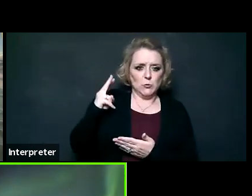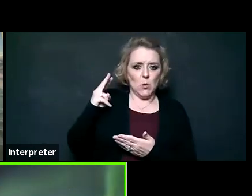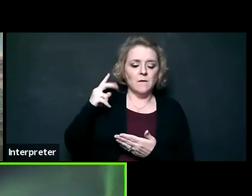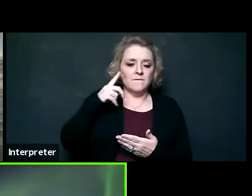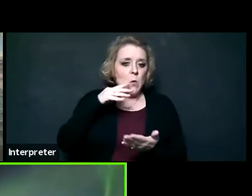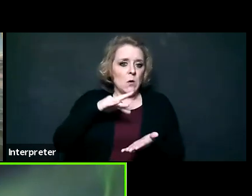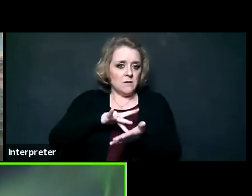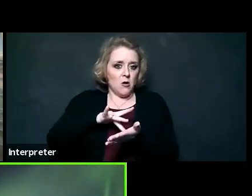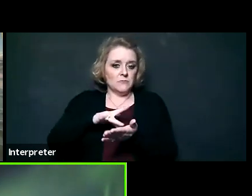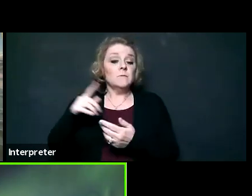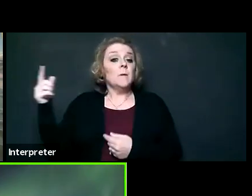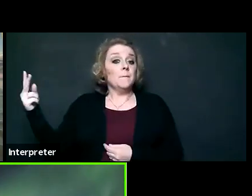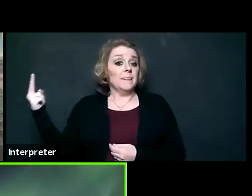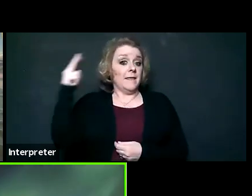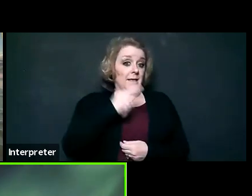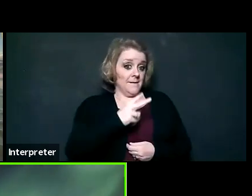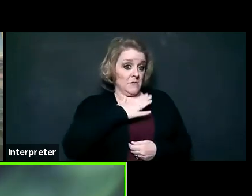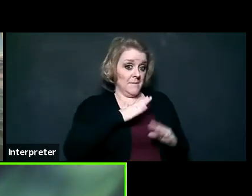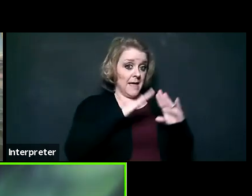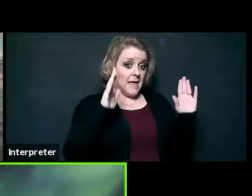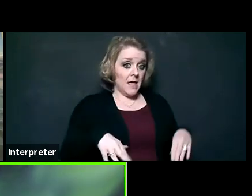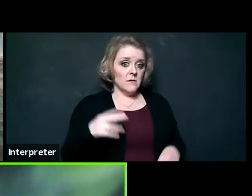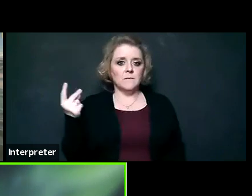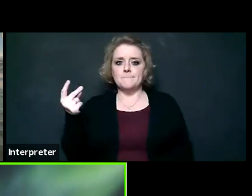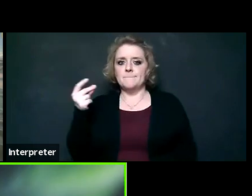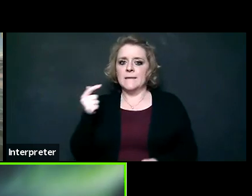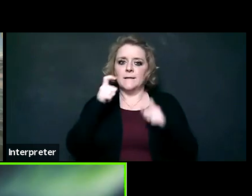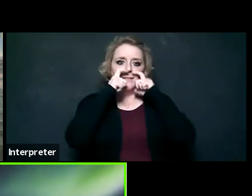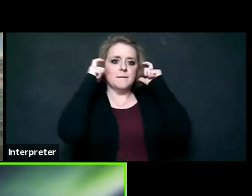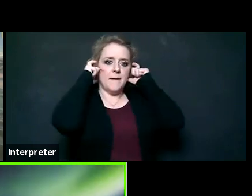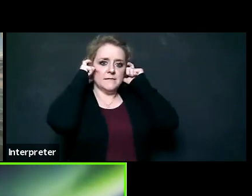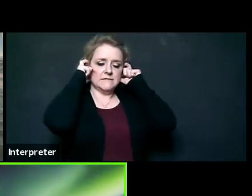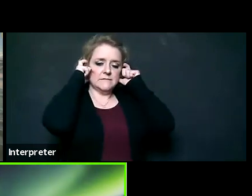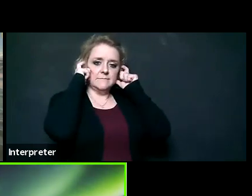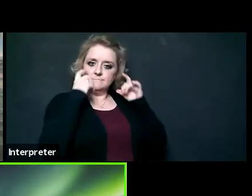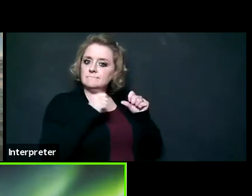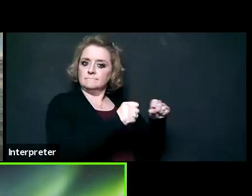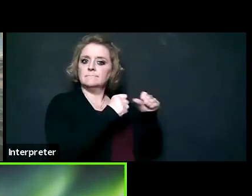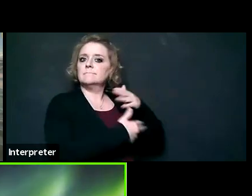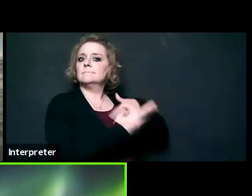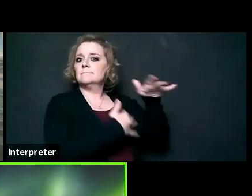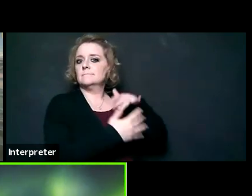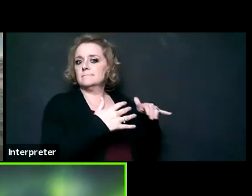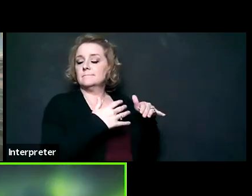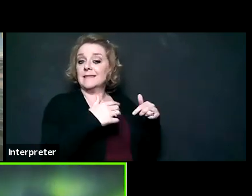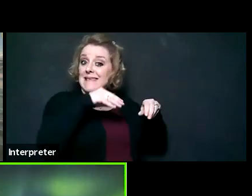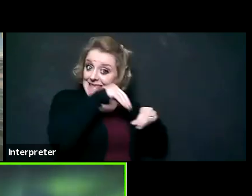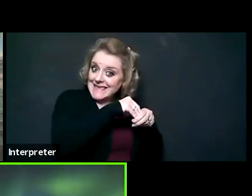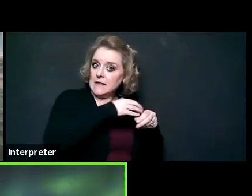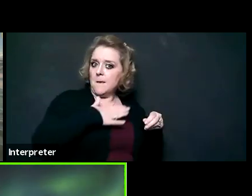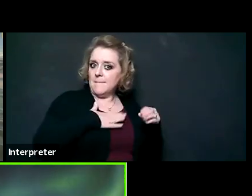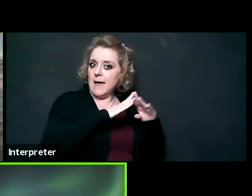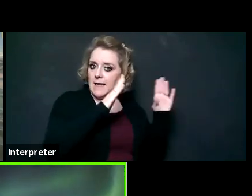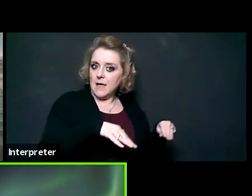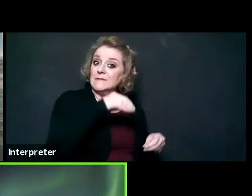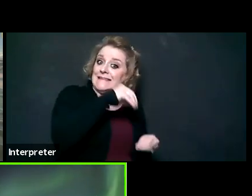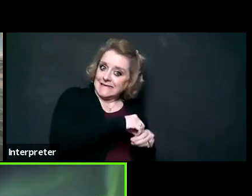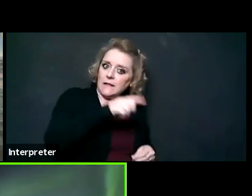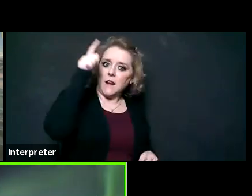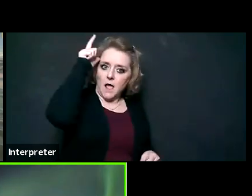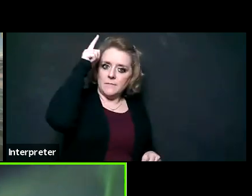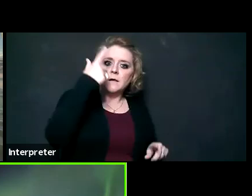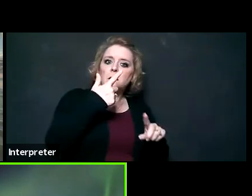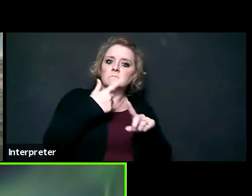to my house, they immediately had their mask, and the only time they took their mask off of that at my house in Lubbock, Texas, coming from